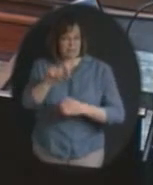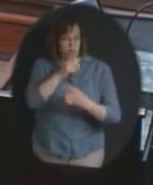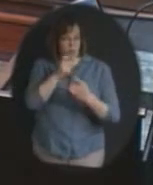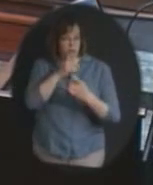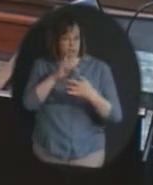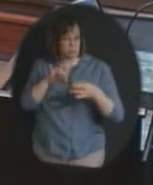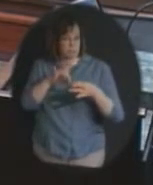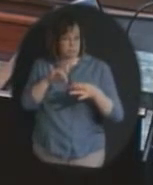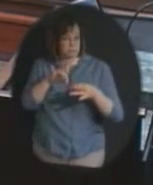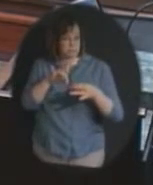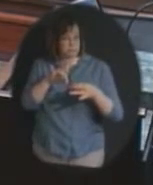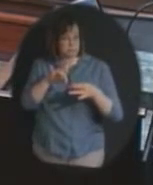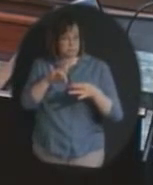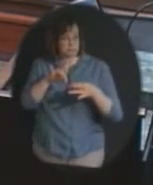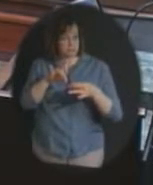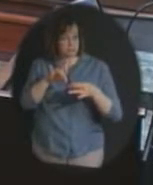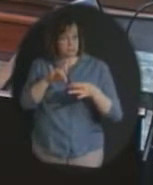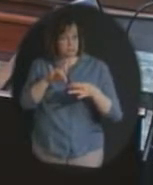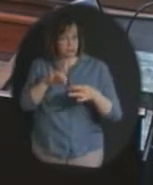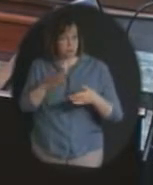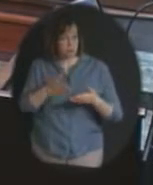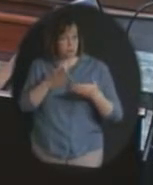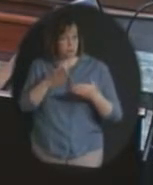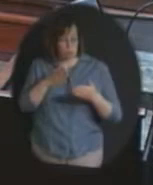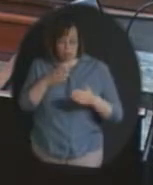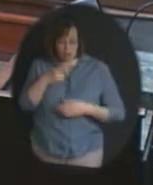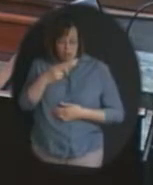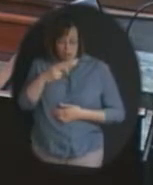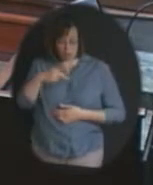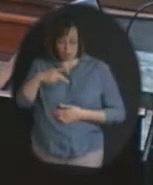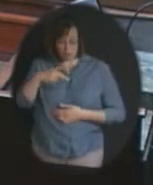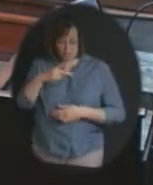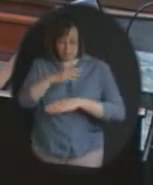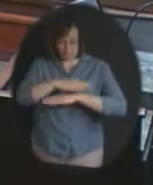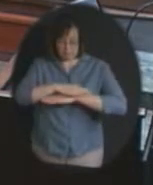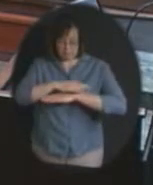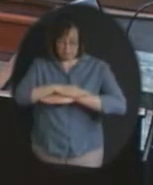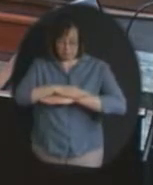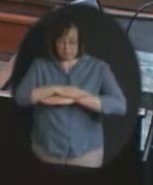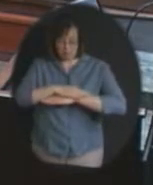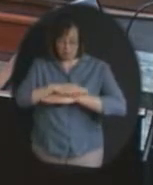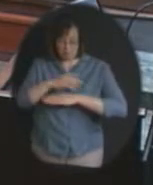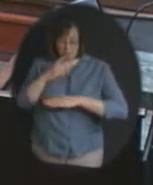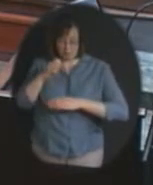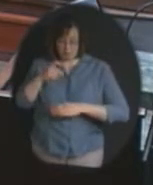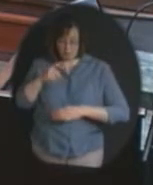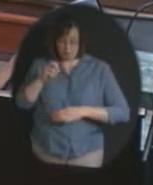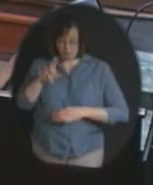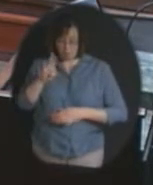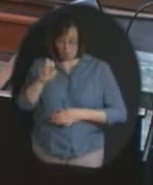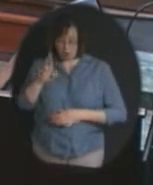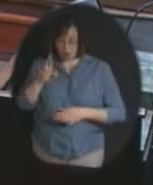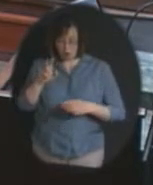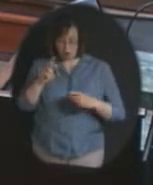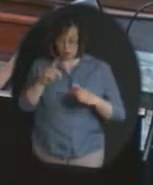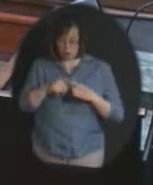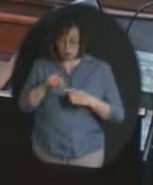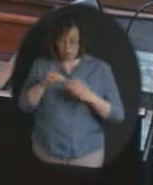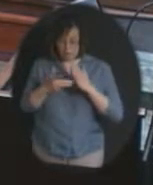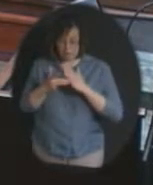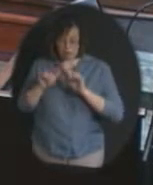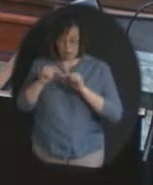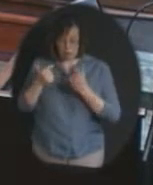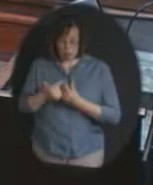comments? Move to award the HP desktop monitor and speaker bar bid to Technology Group Solutions in the amount